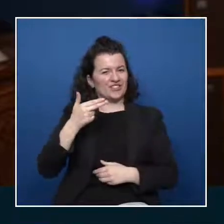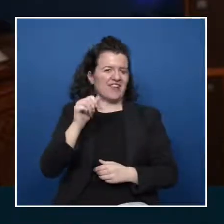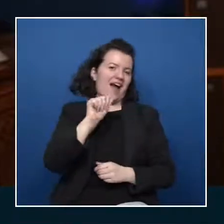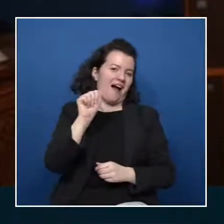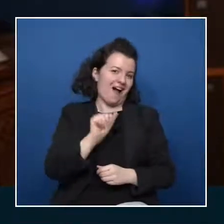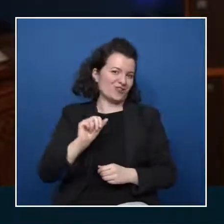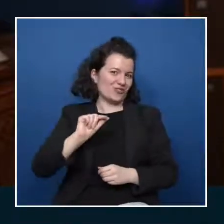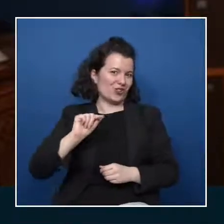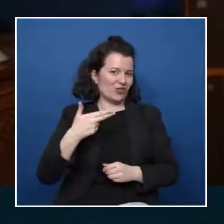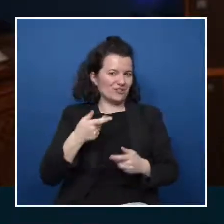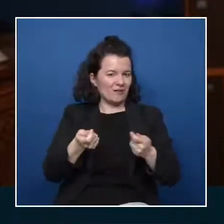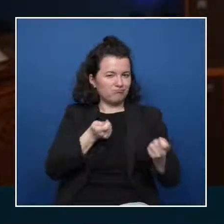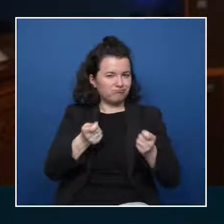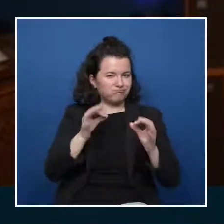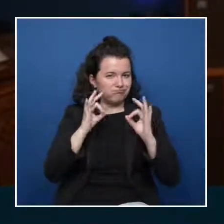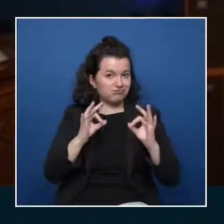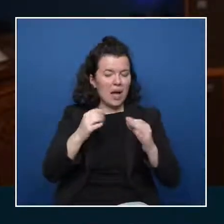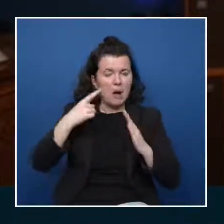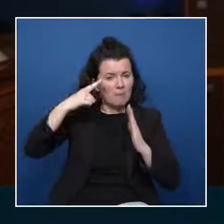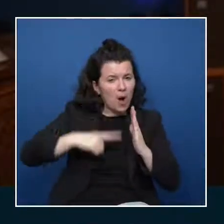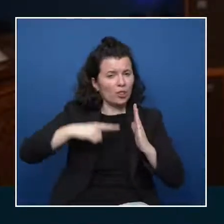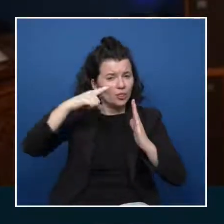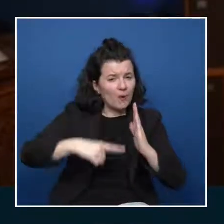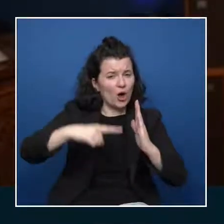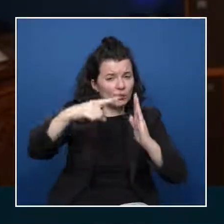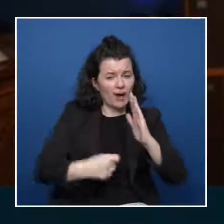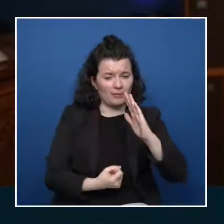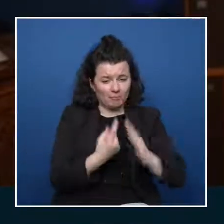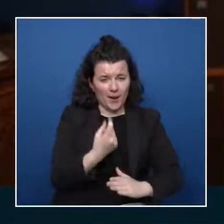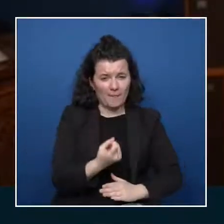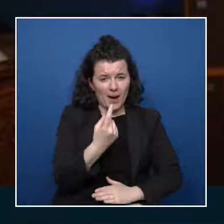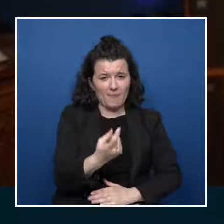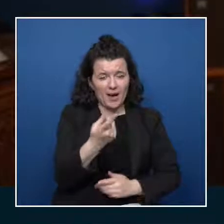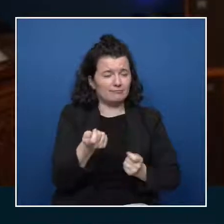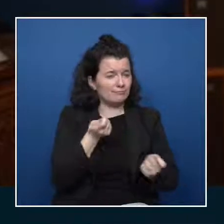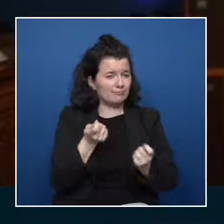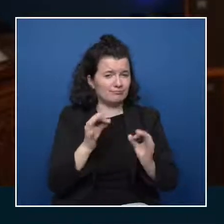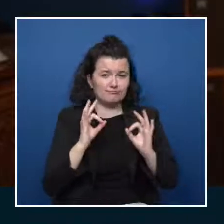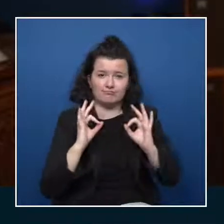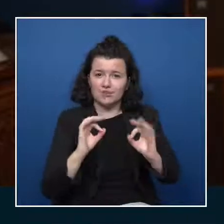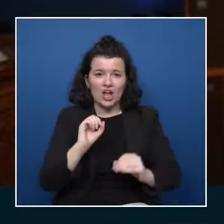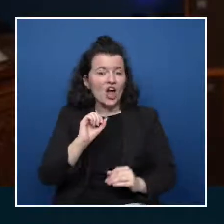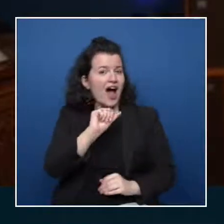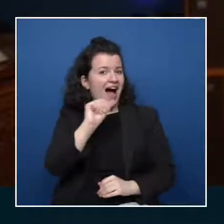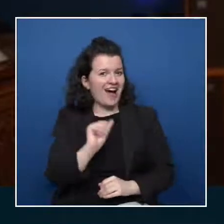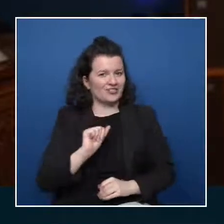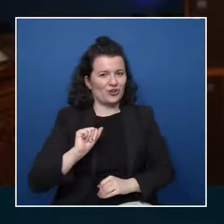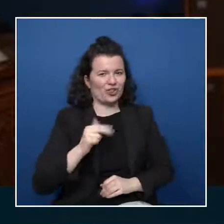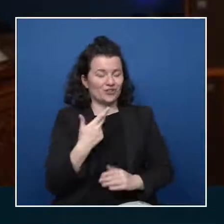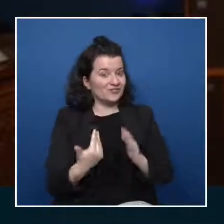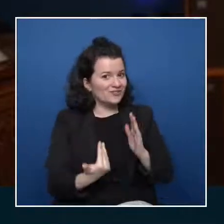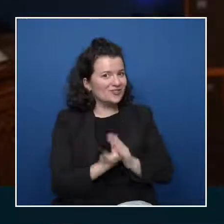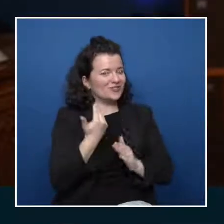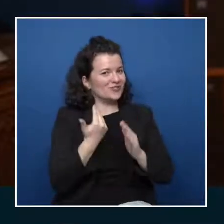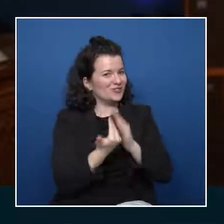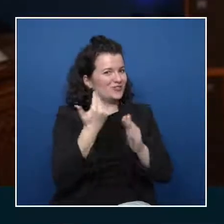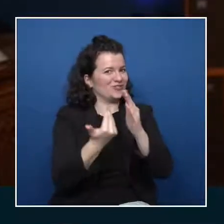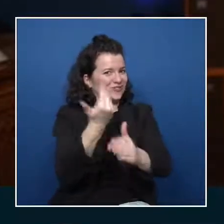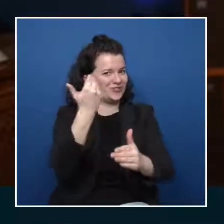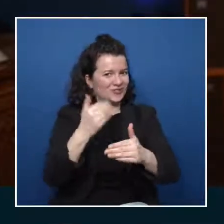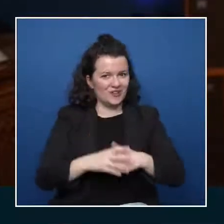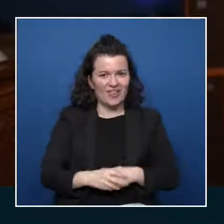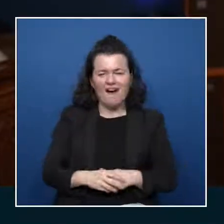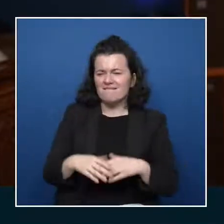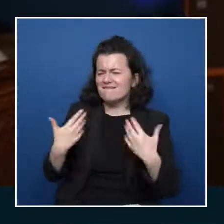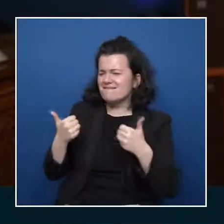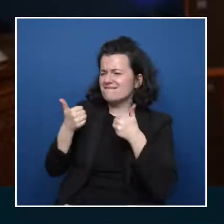time every month to create this amazing event and help shape the new Azure Thursday. That is now a show that is watched